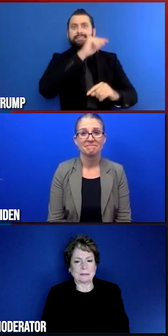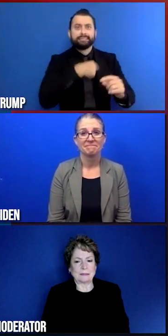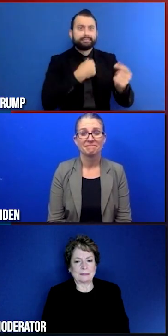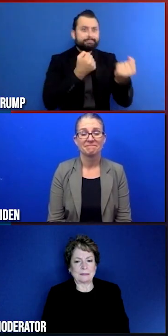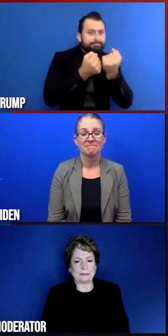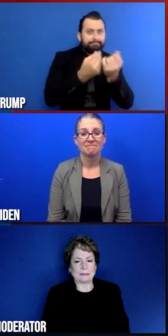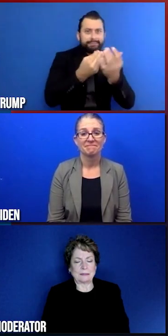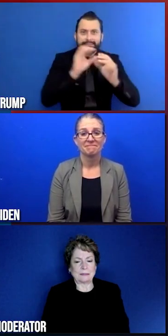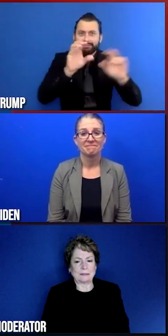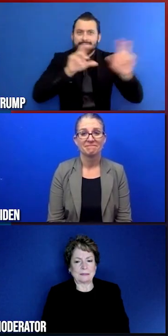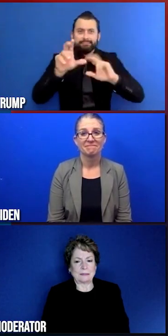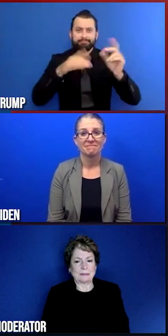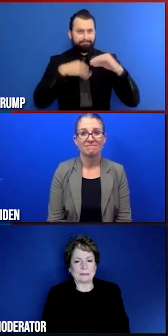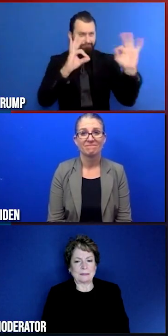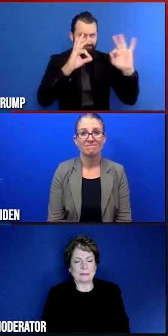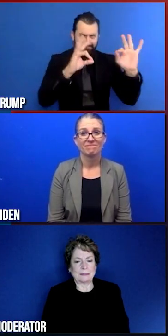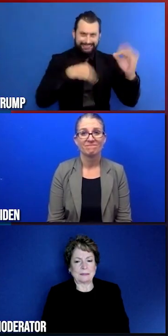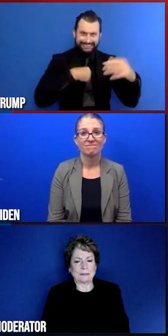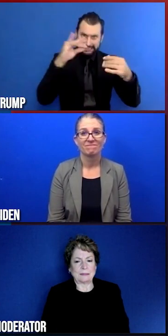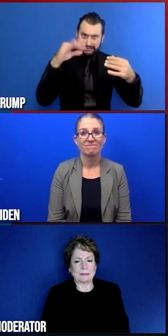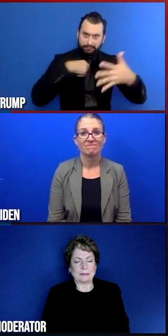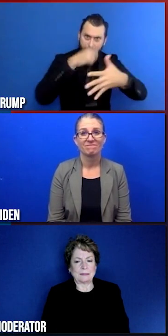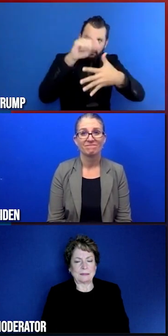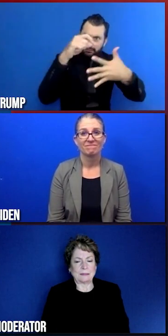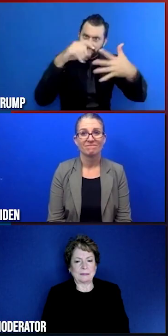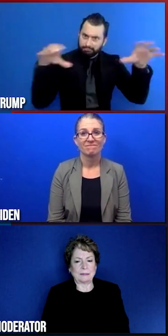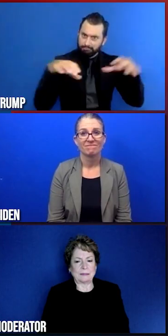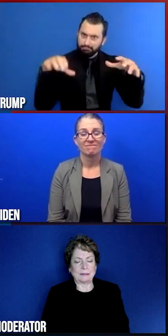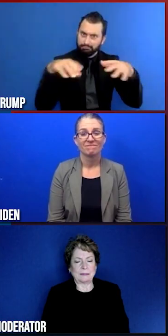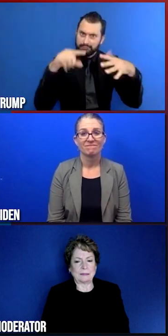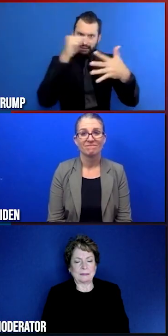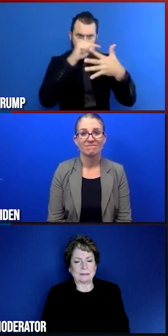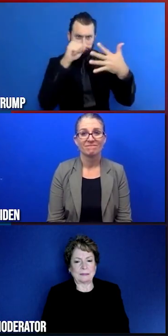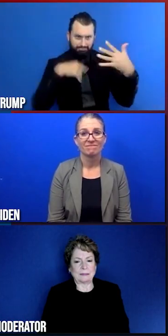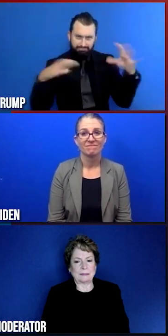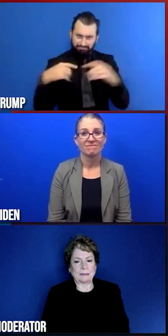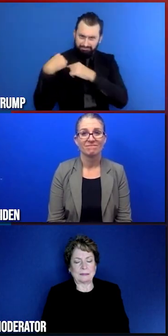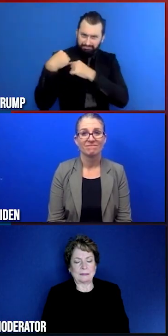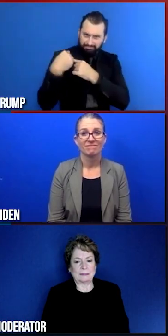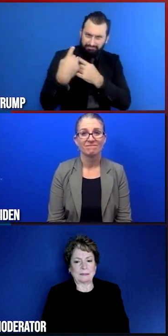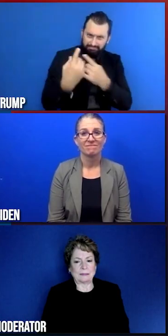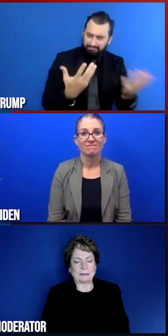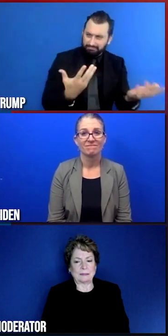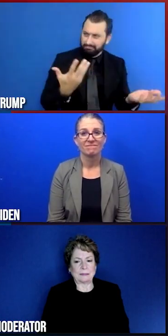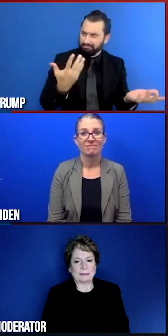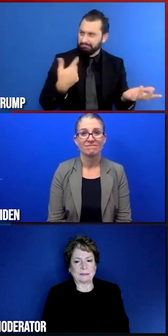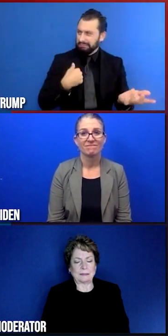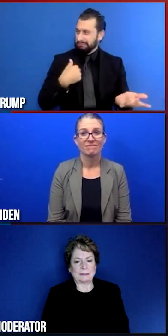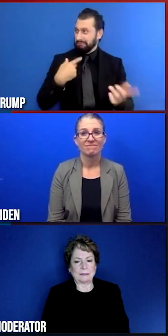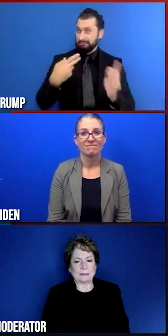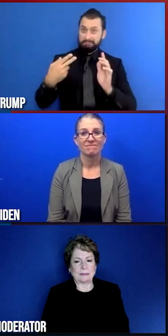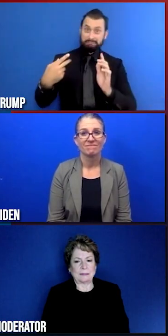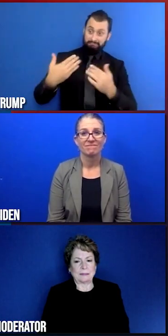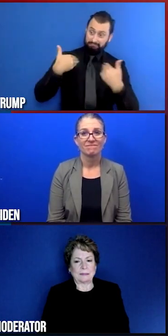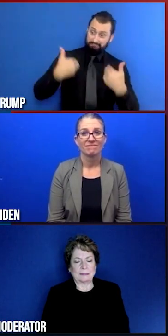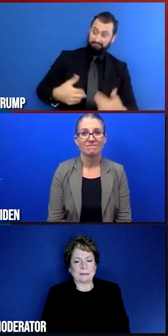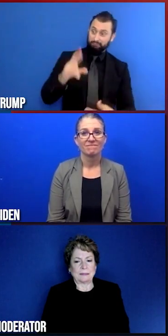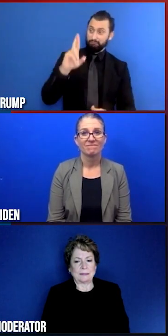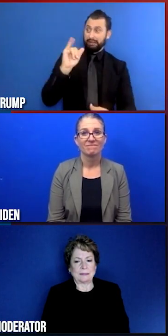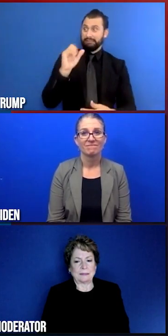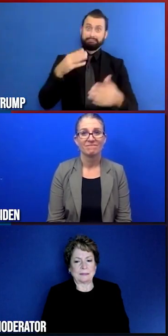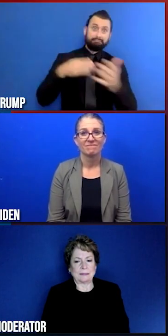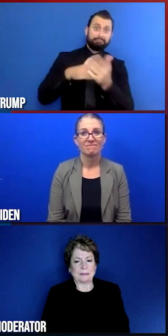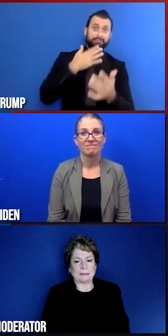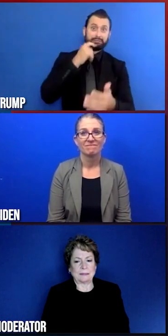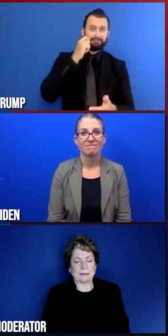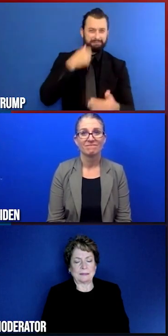sad because I am the least racist person. I can't even see the audience because it's so dark, but I